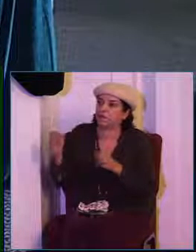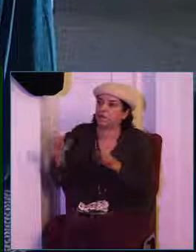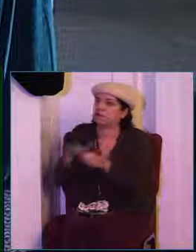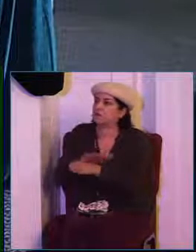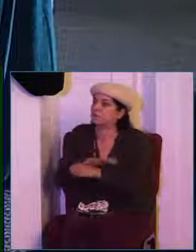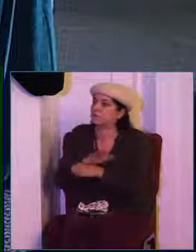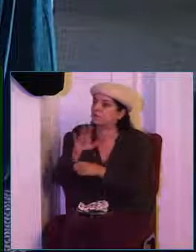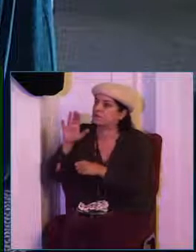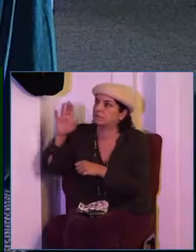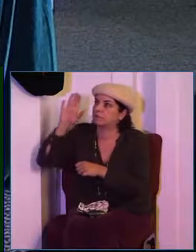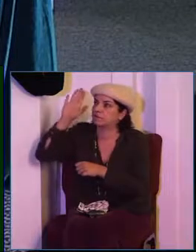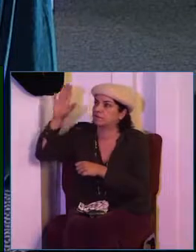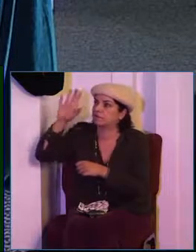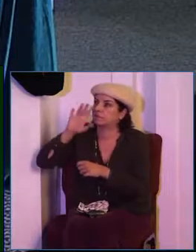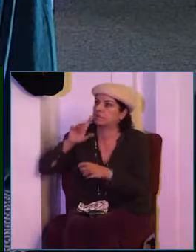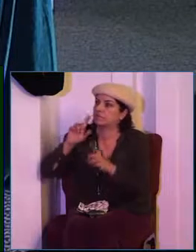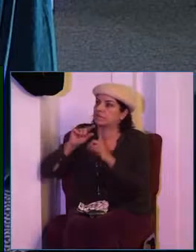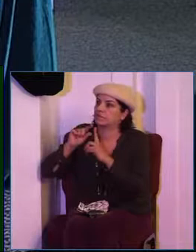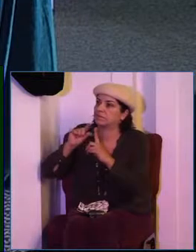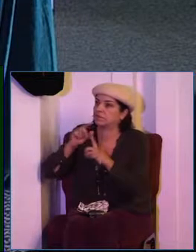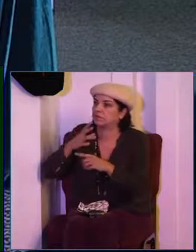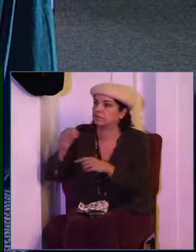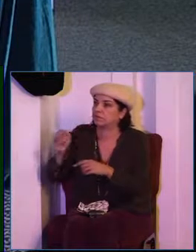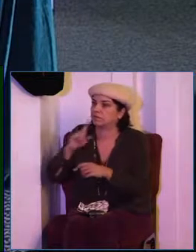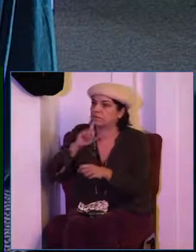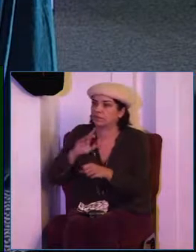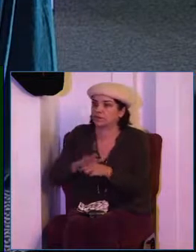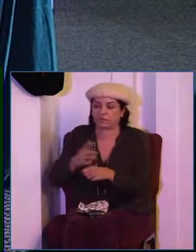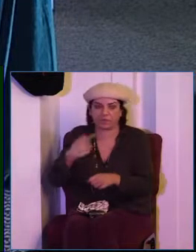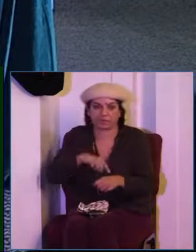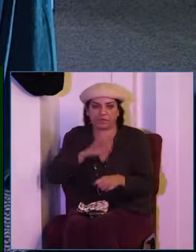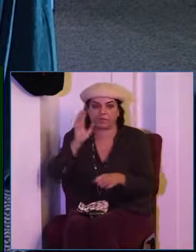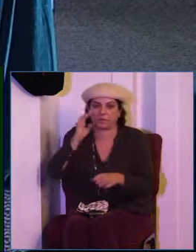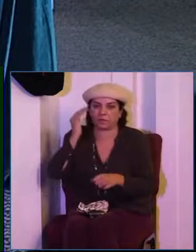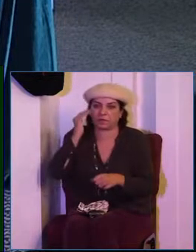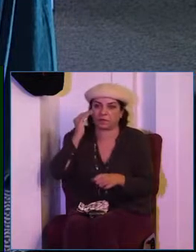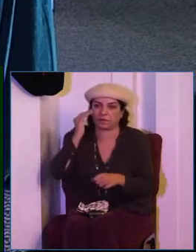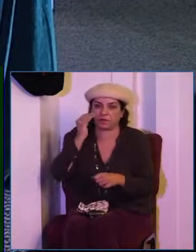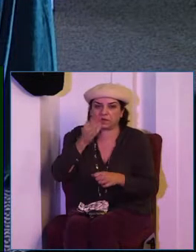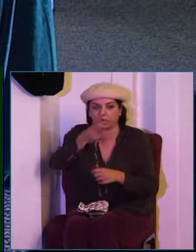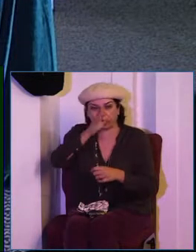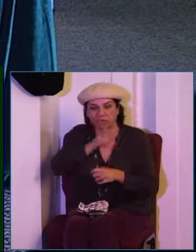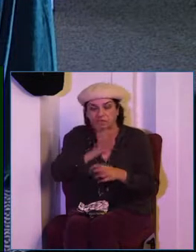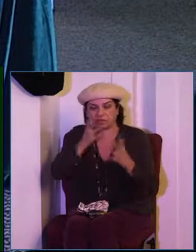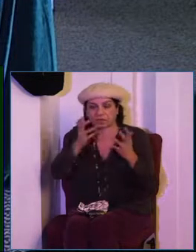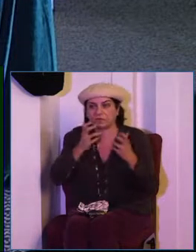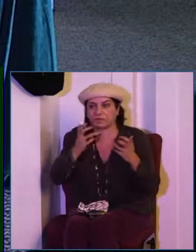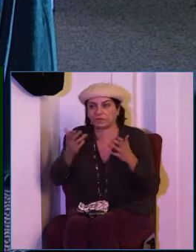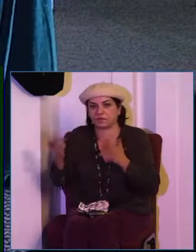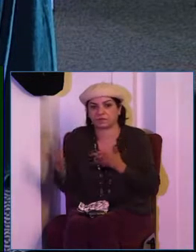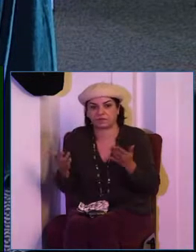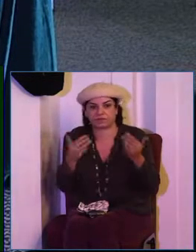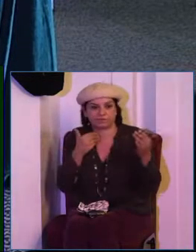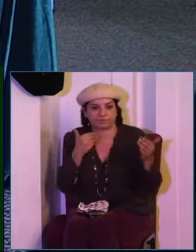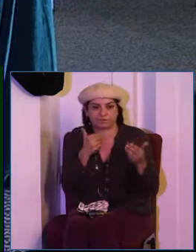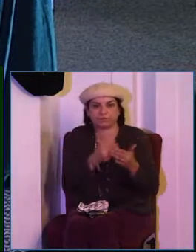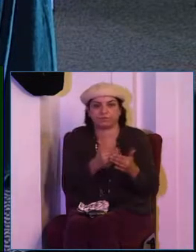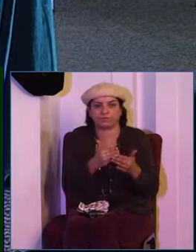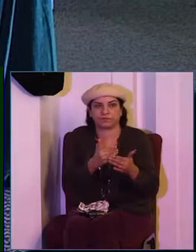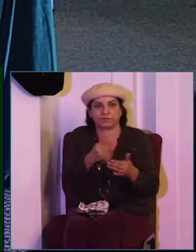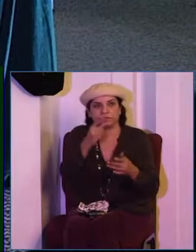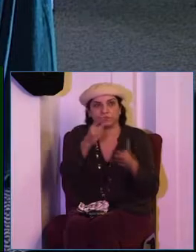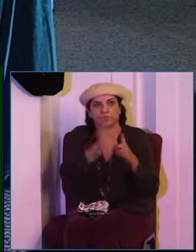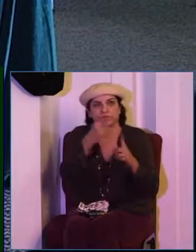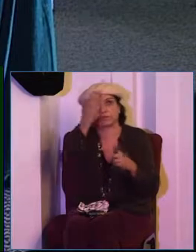promises. We know that God wants to bring us closer to God's loving presence. Guide